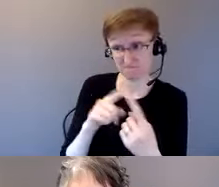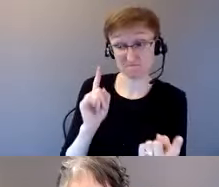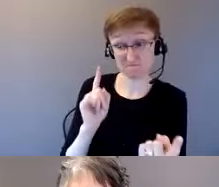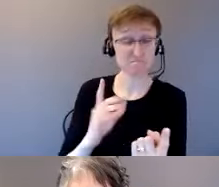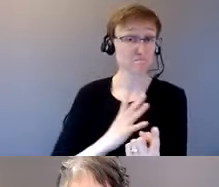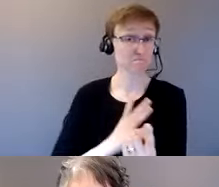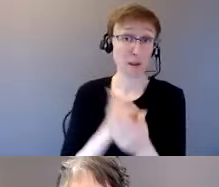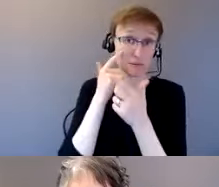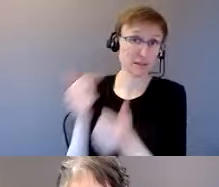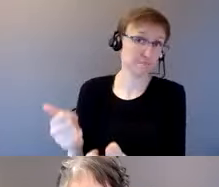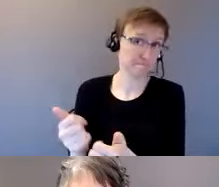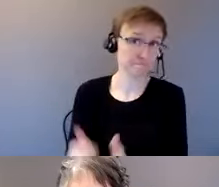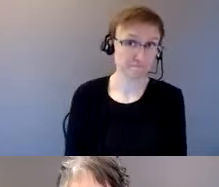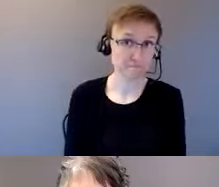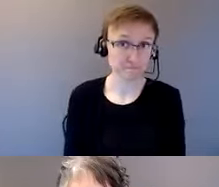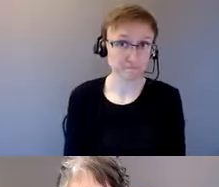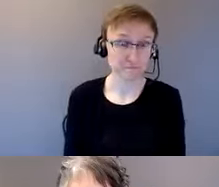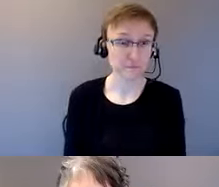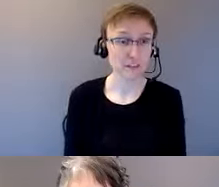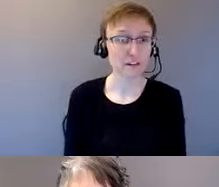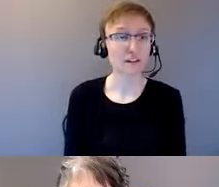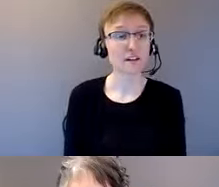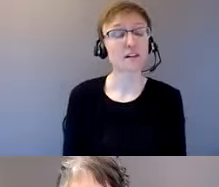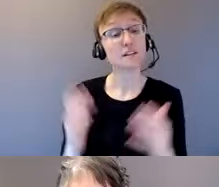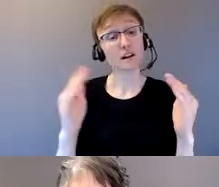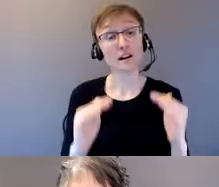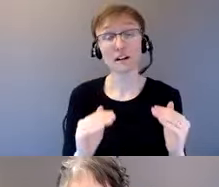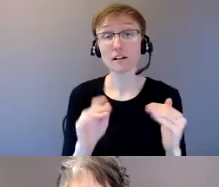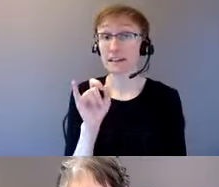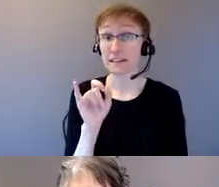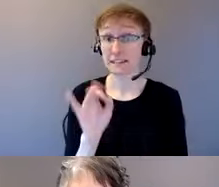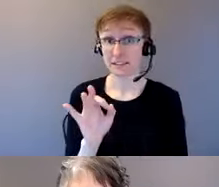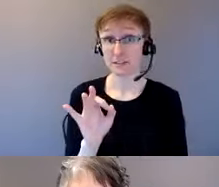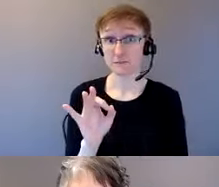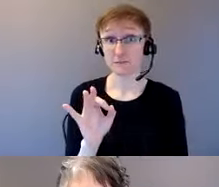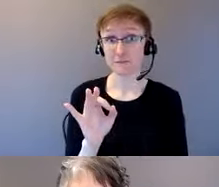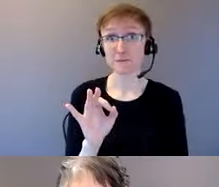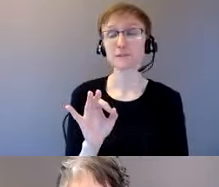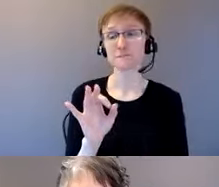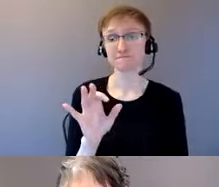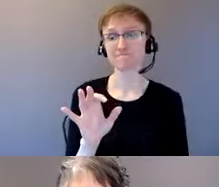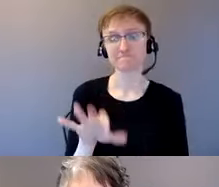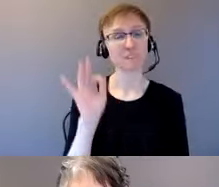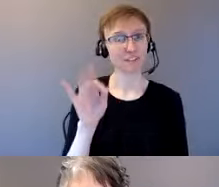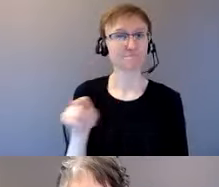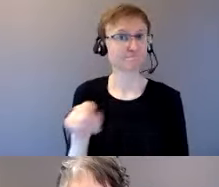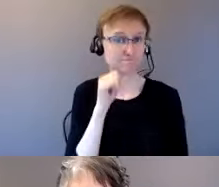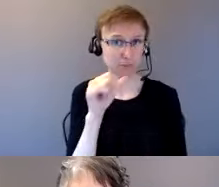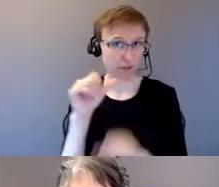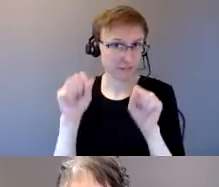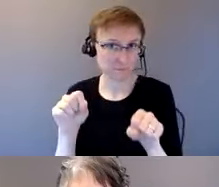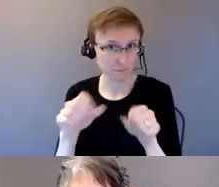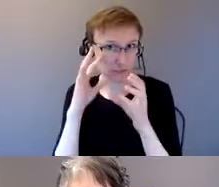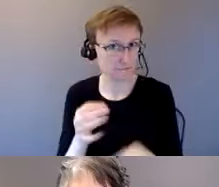So in the event, what happens if a person is found incapable? Of course, we defer to the hierarchy that's set out in the Healthcare